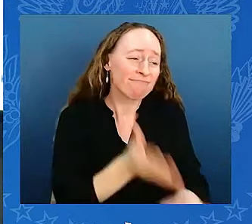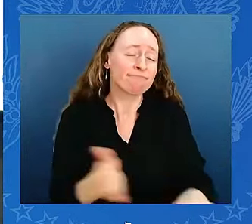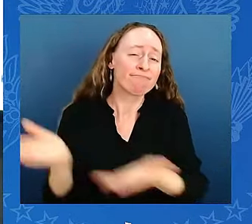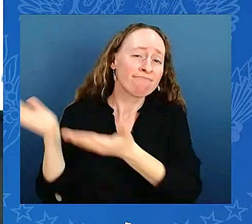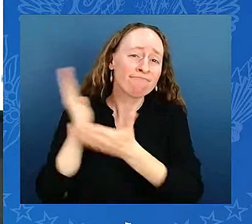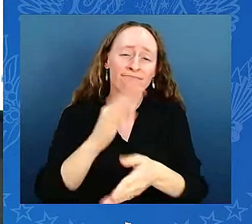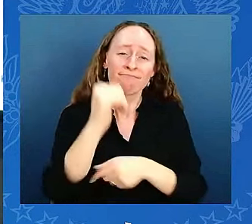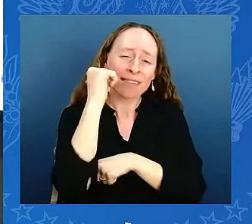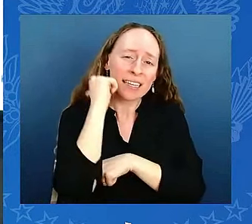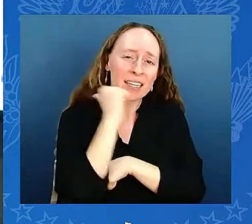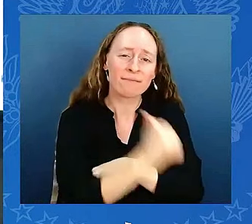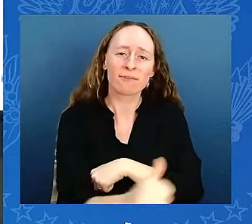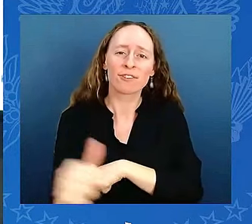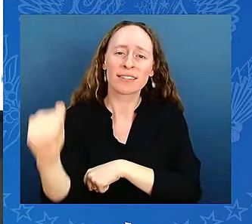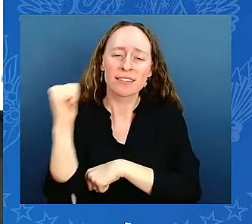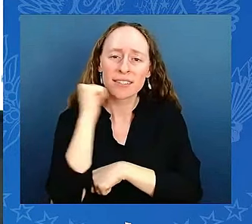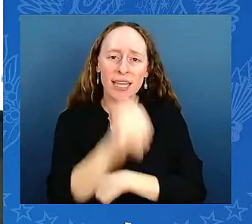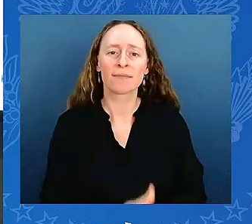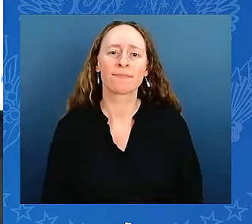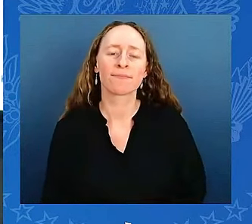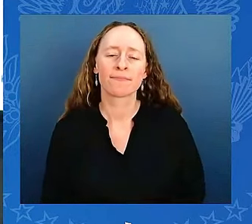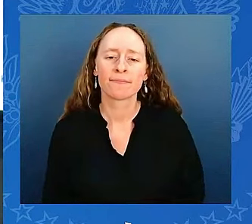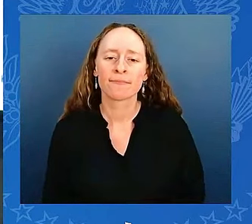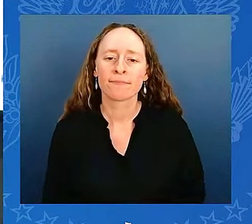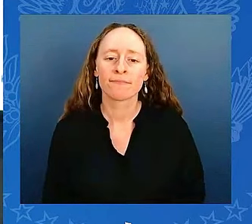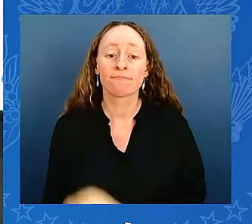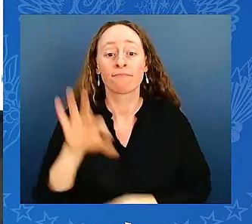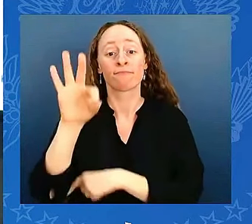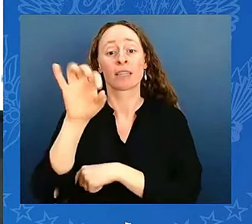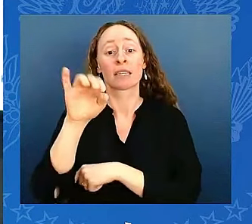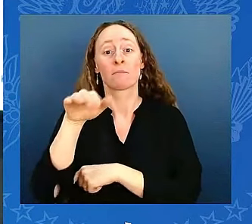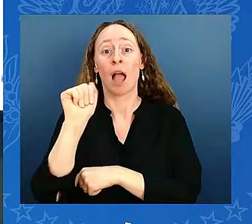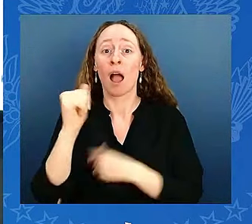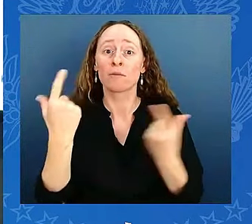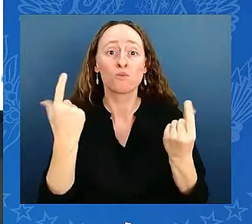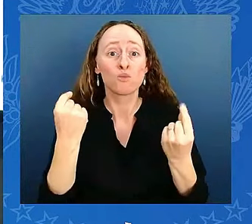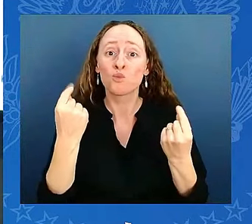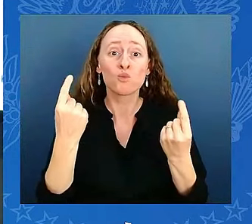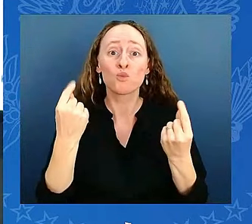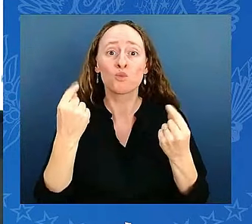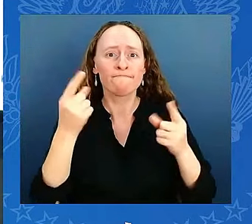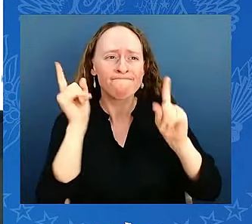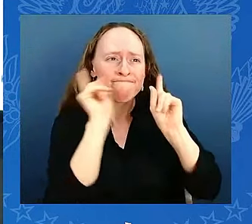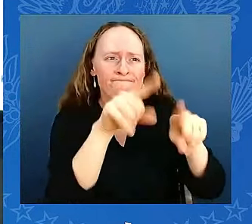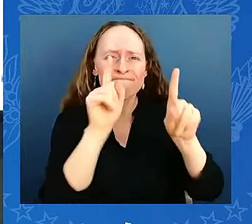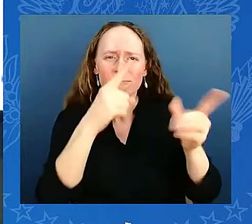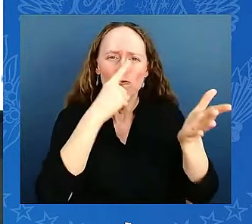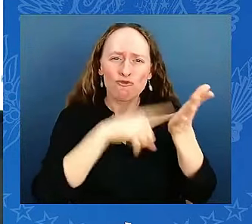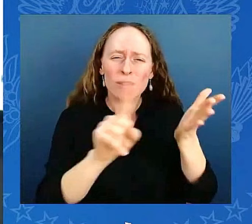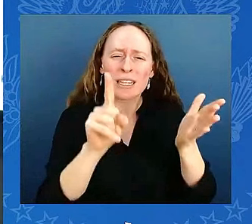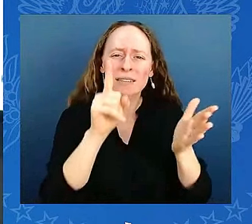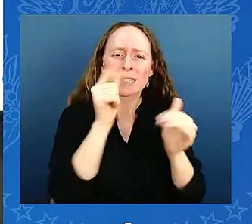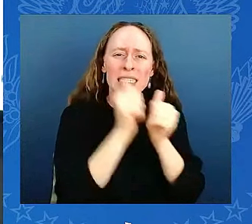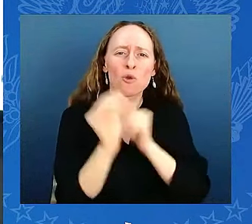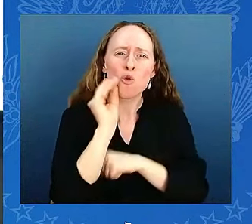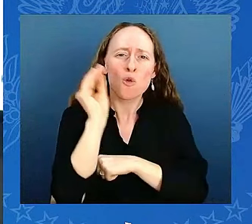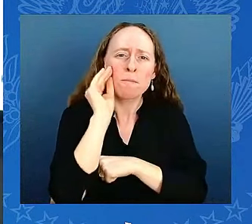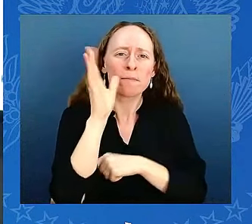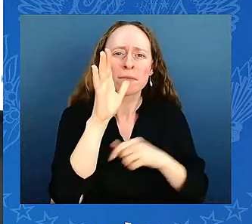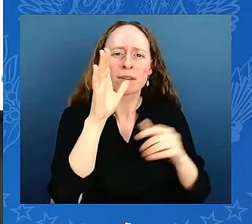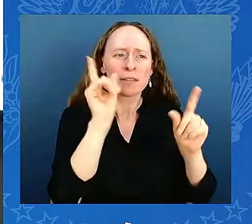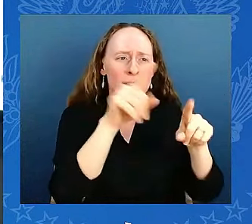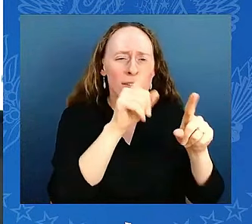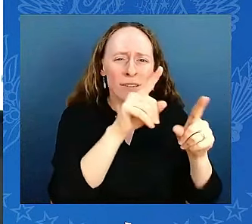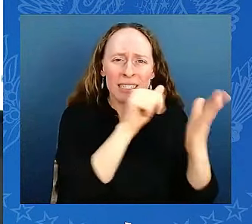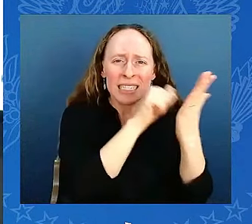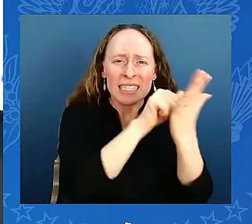they're knocking on doors and visiting shelters to register folks so they can receive assistance to